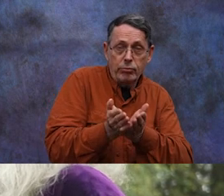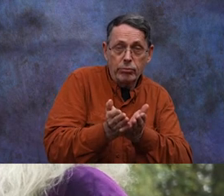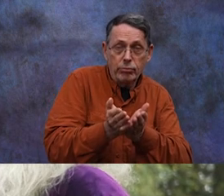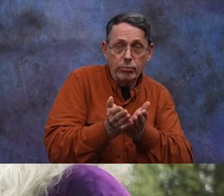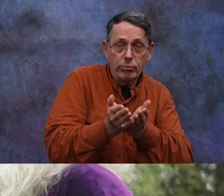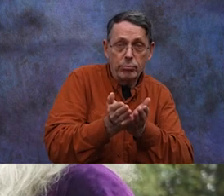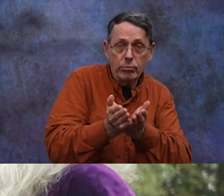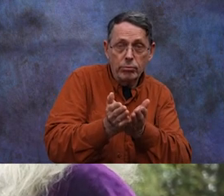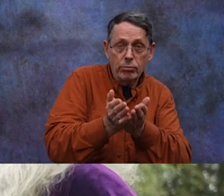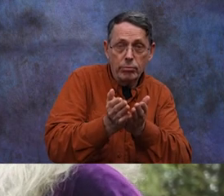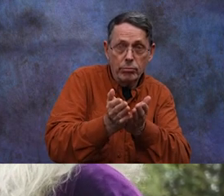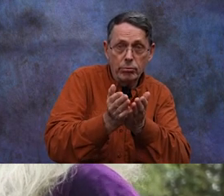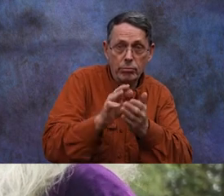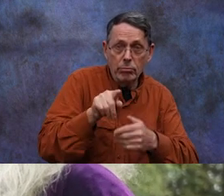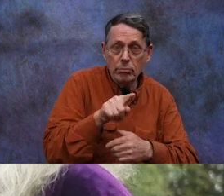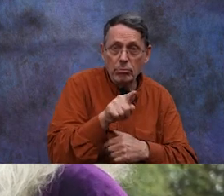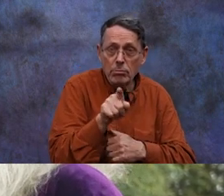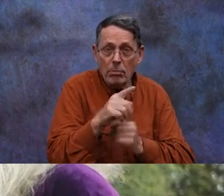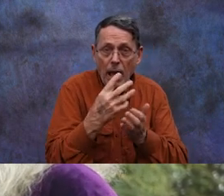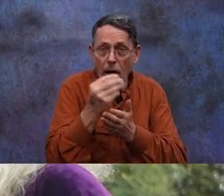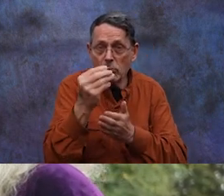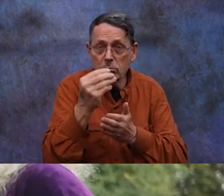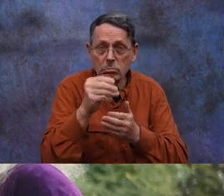Out into that unknown place.